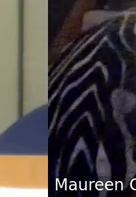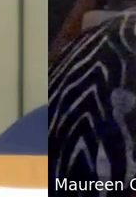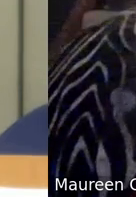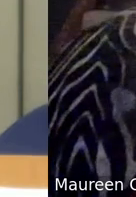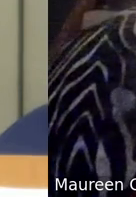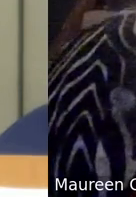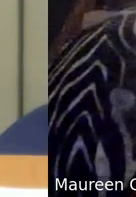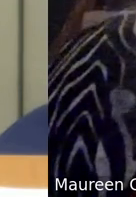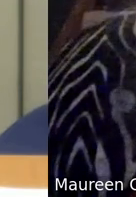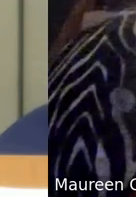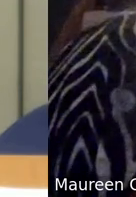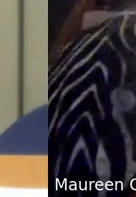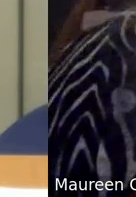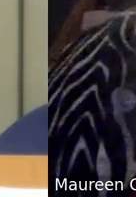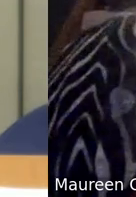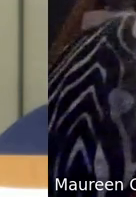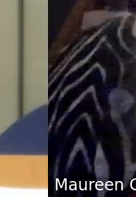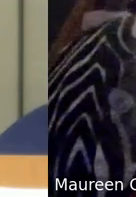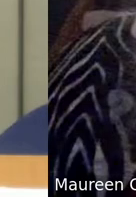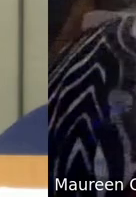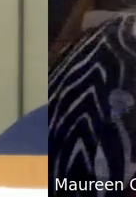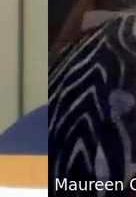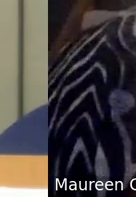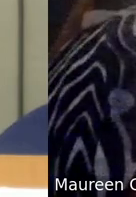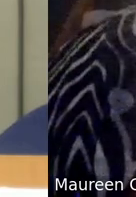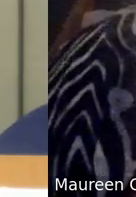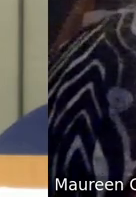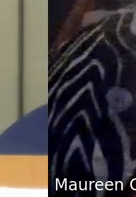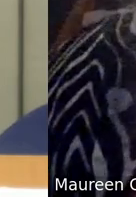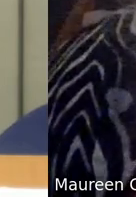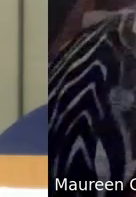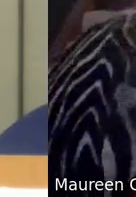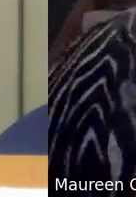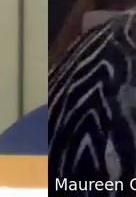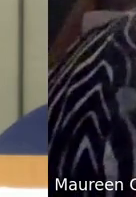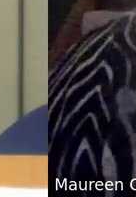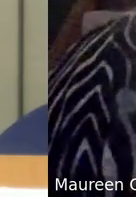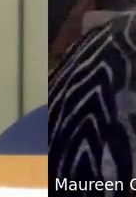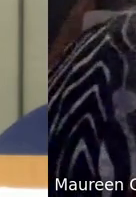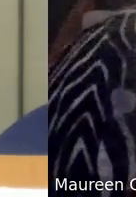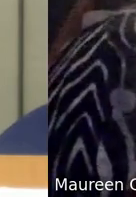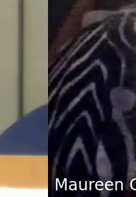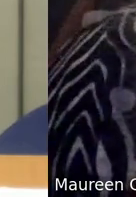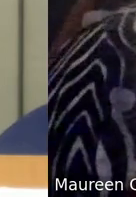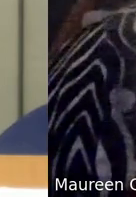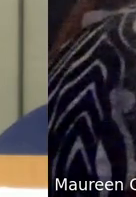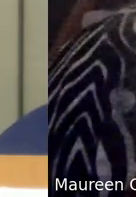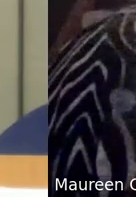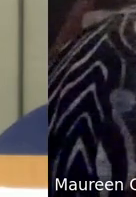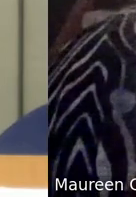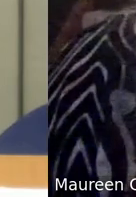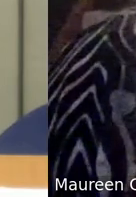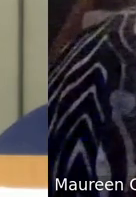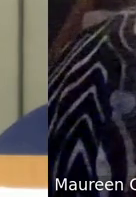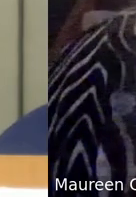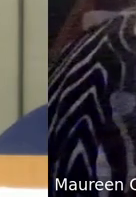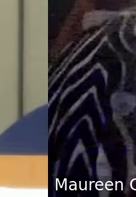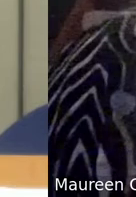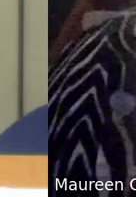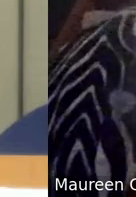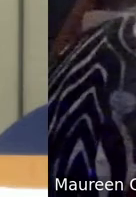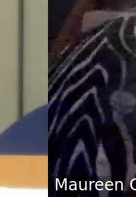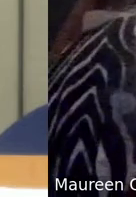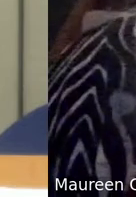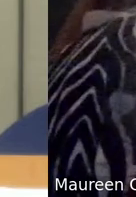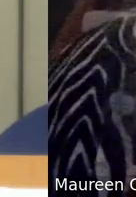If an answer has been given to one party, one member or one group, we'll make sure that's circulated round everybody, and that includes the trade